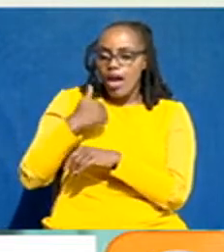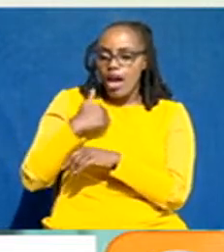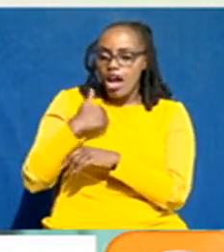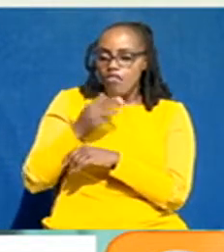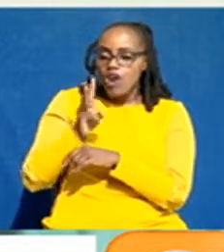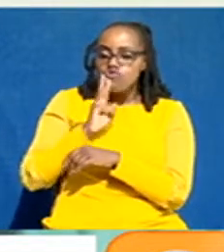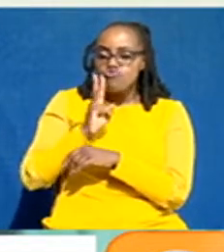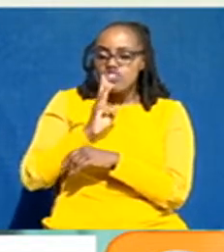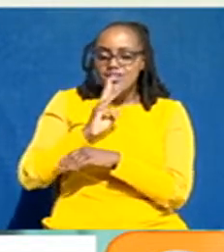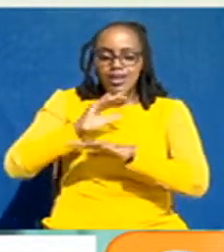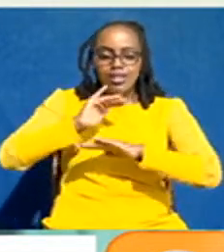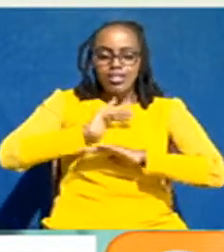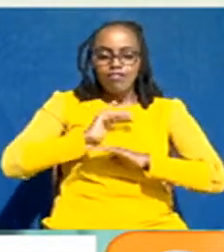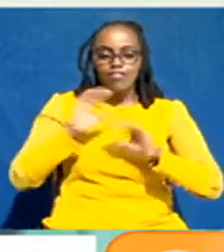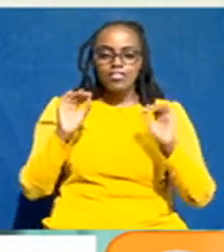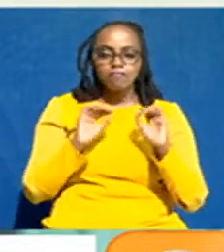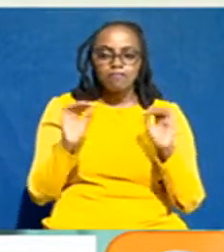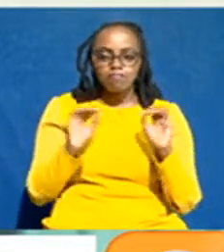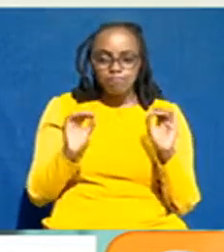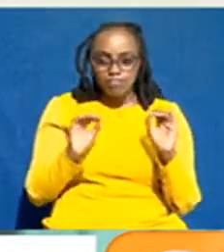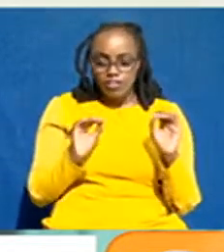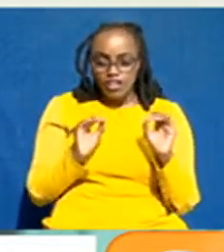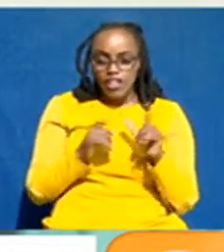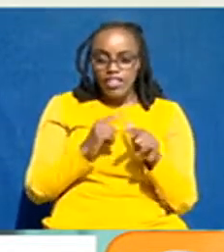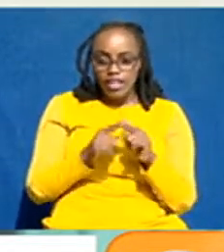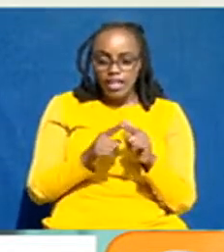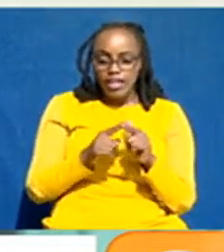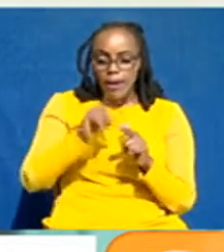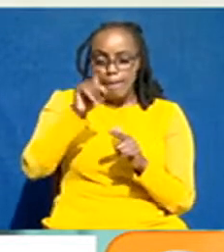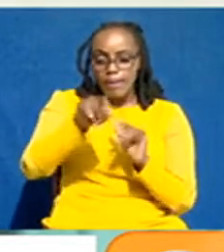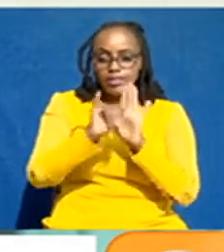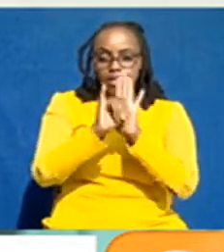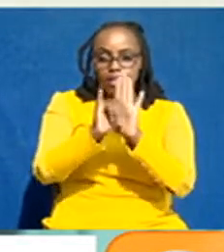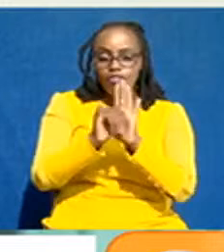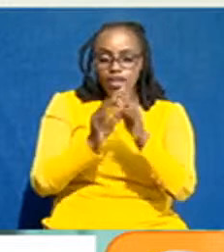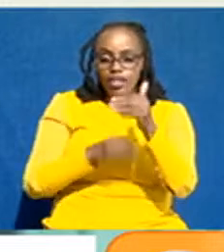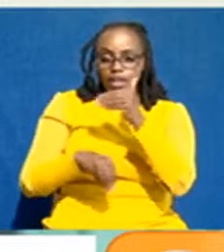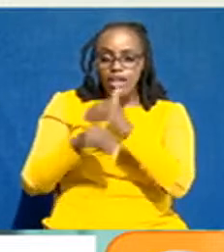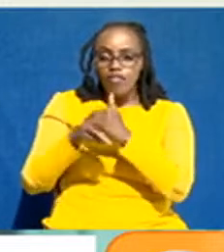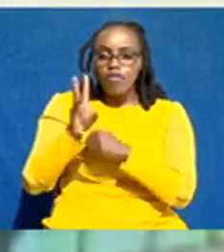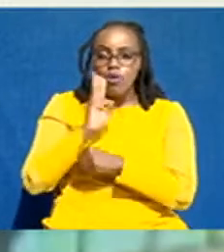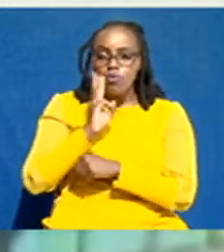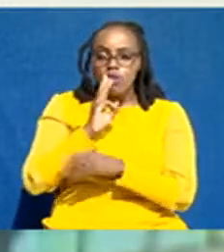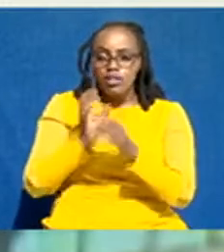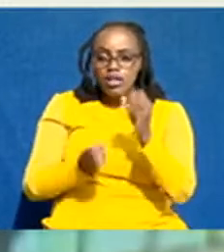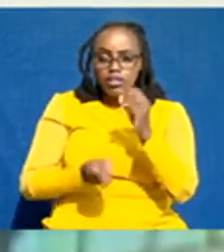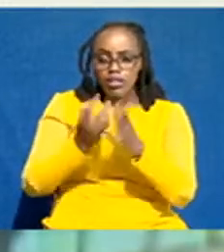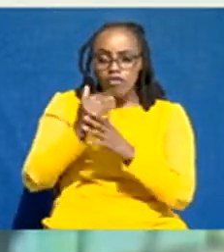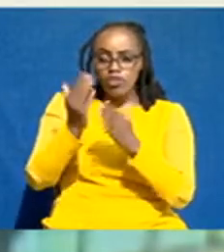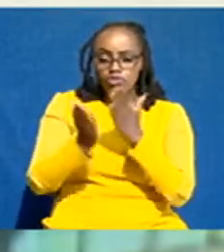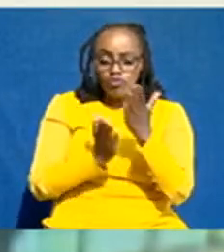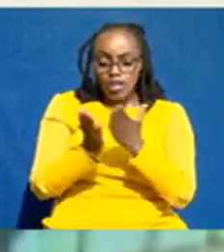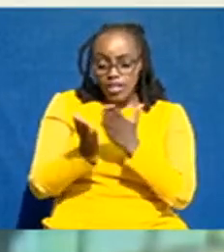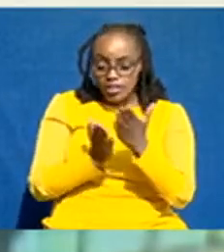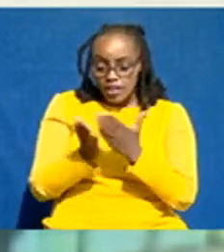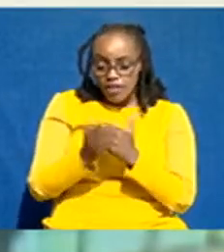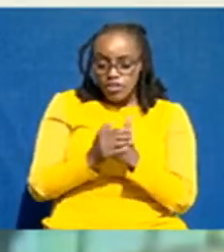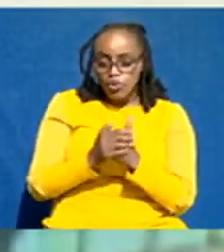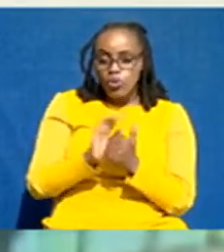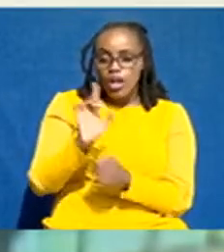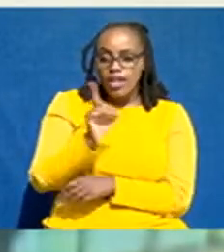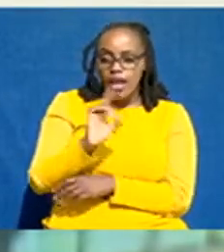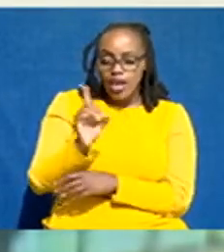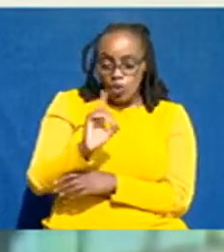supply deficit, and thus we had to identify additional water sources to serve the Nairobi Metropolitan Region.